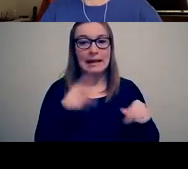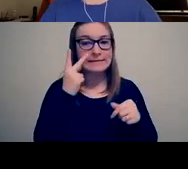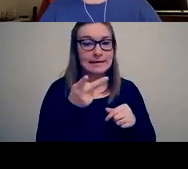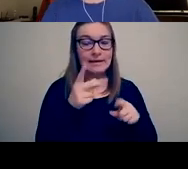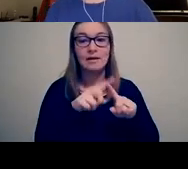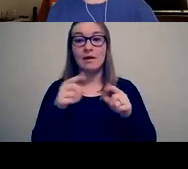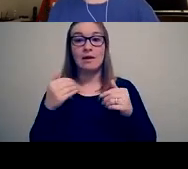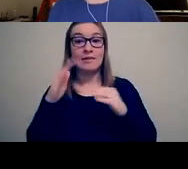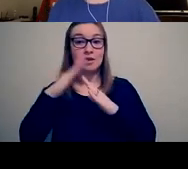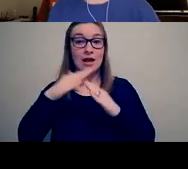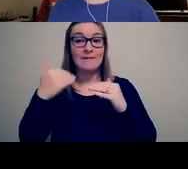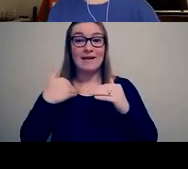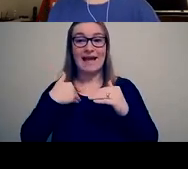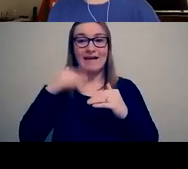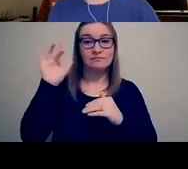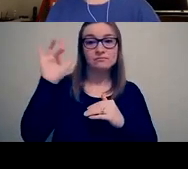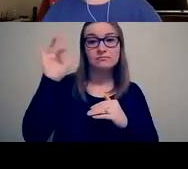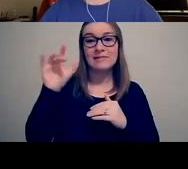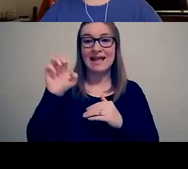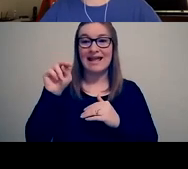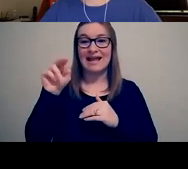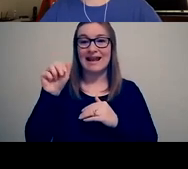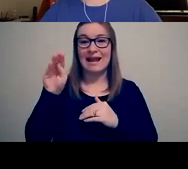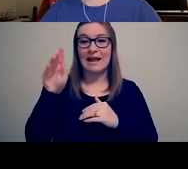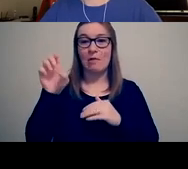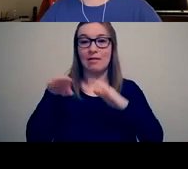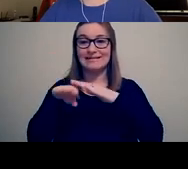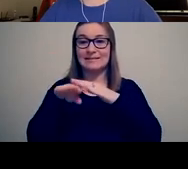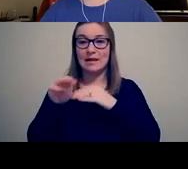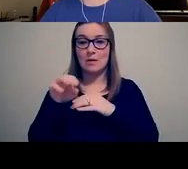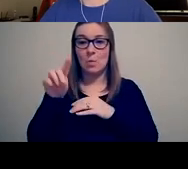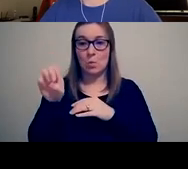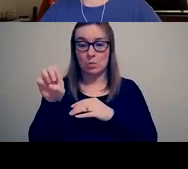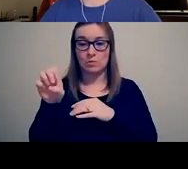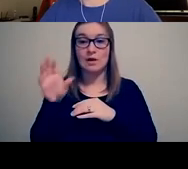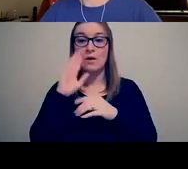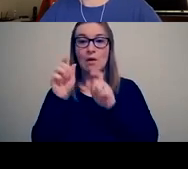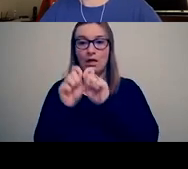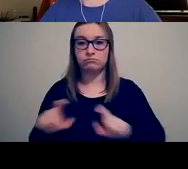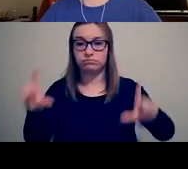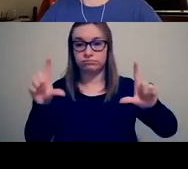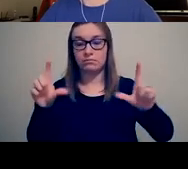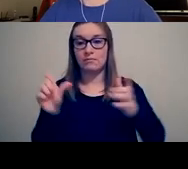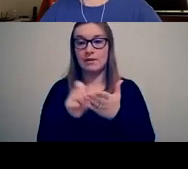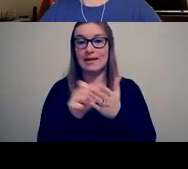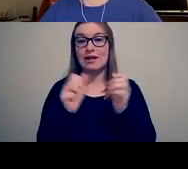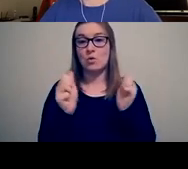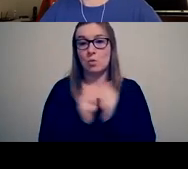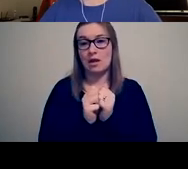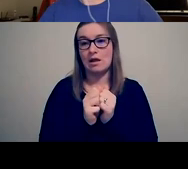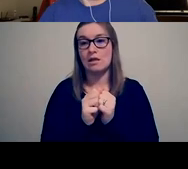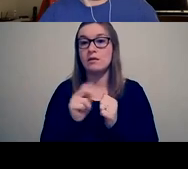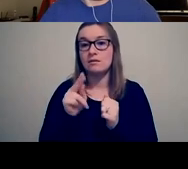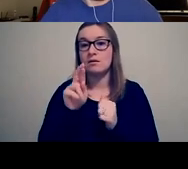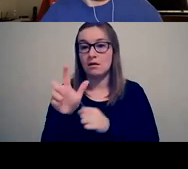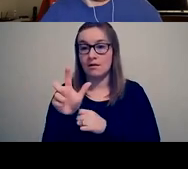that says enable accessibility mode. It's a link with a roll of button and it reloads the page with the parameter in the URL that